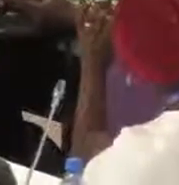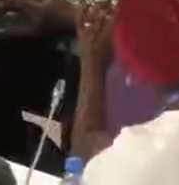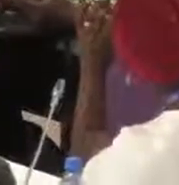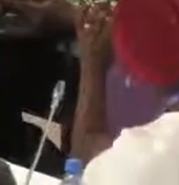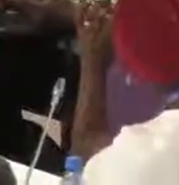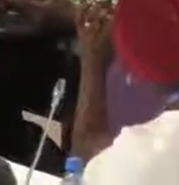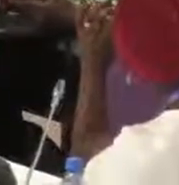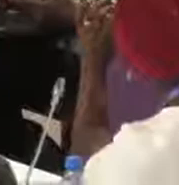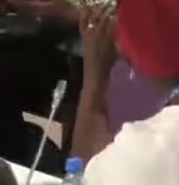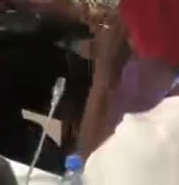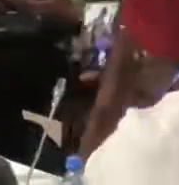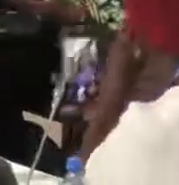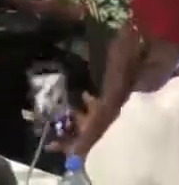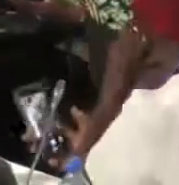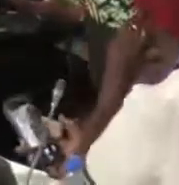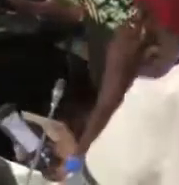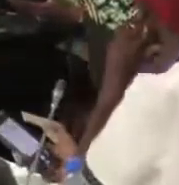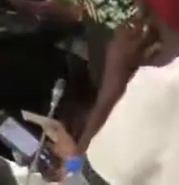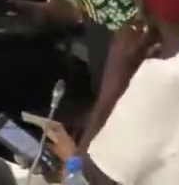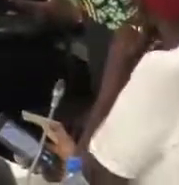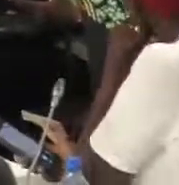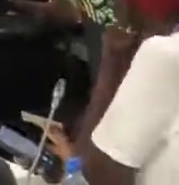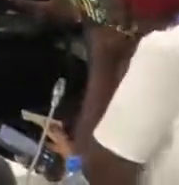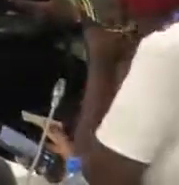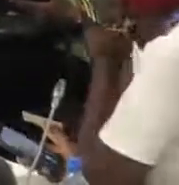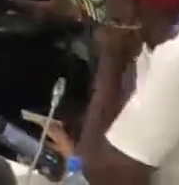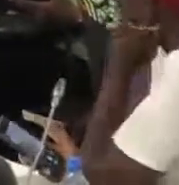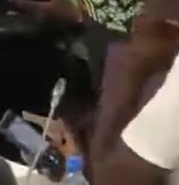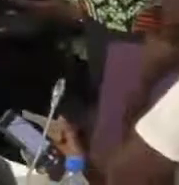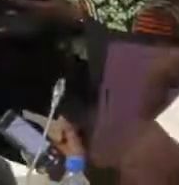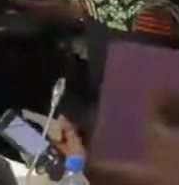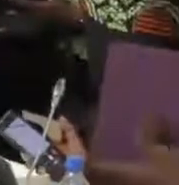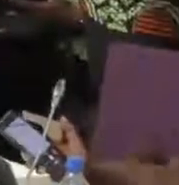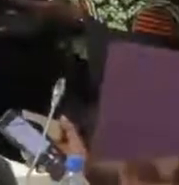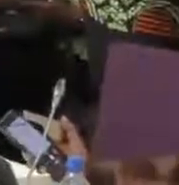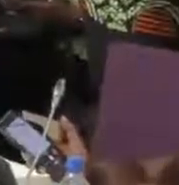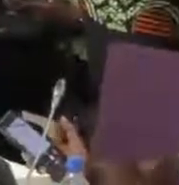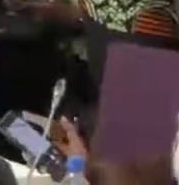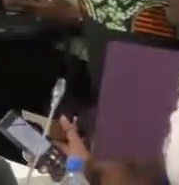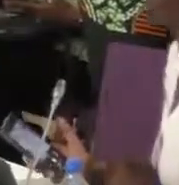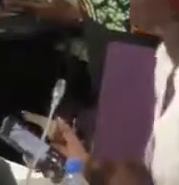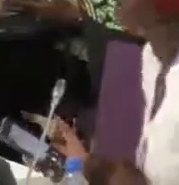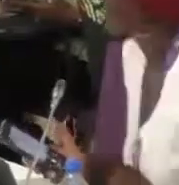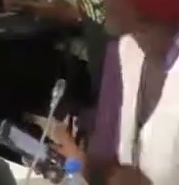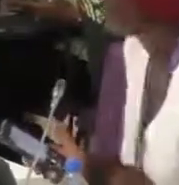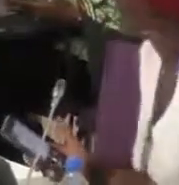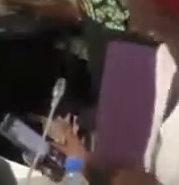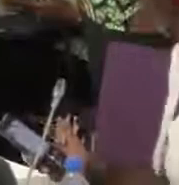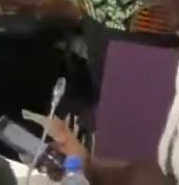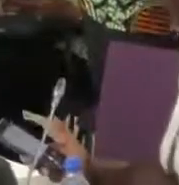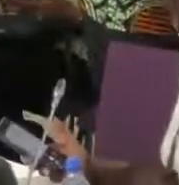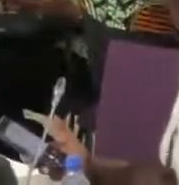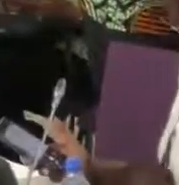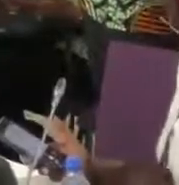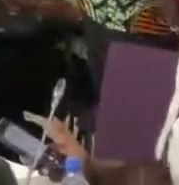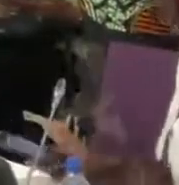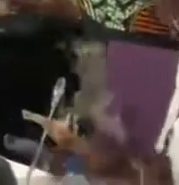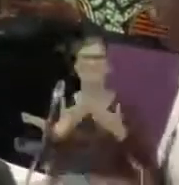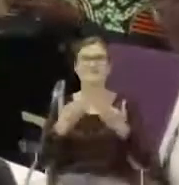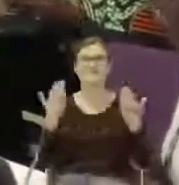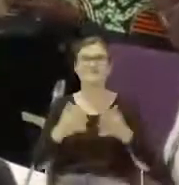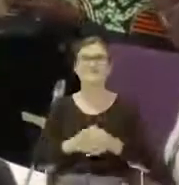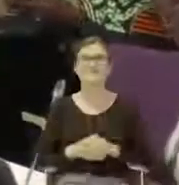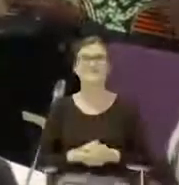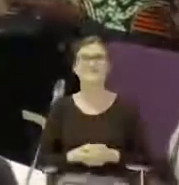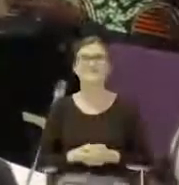organizations working with local and regional governments around the world, convenes the World Assembly of Local and Regional Governments in